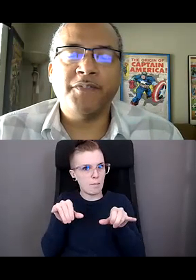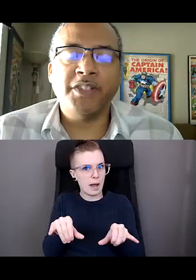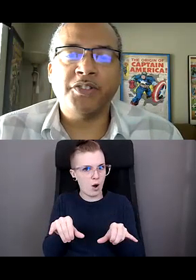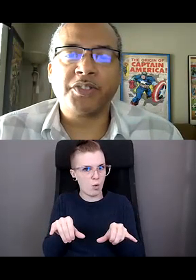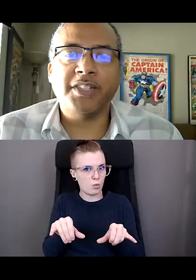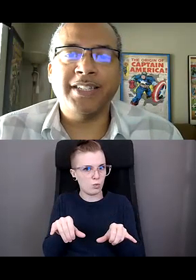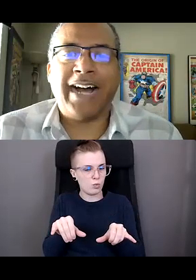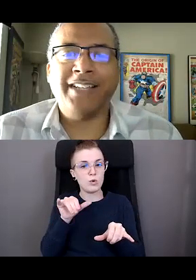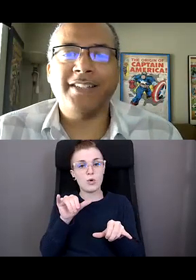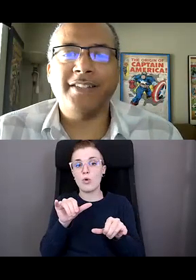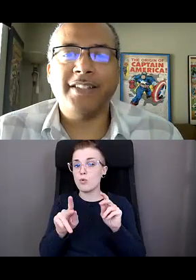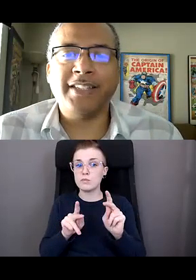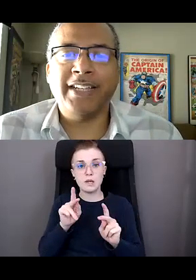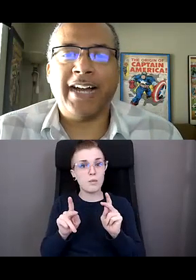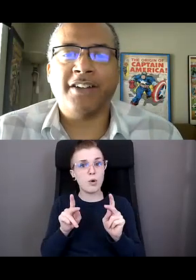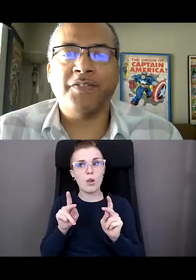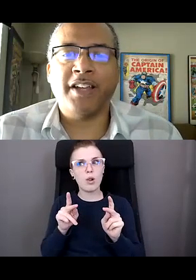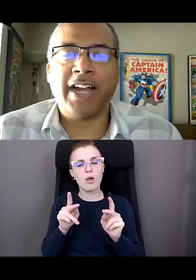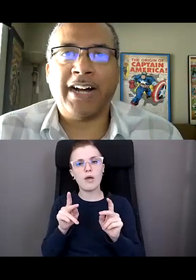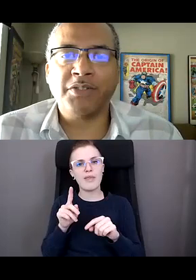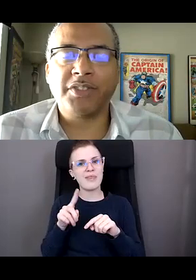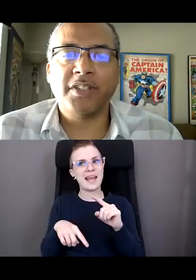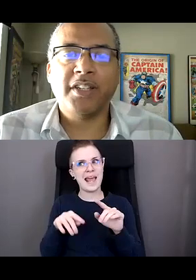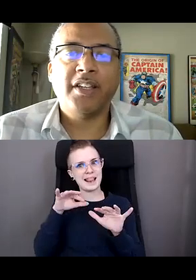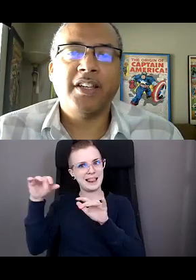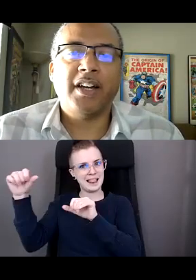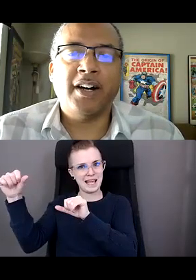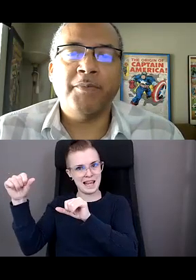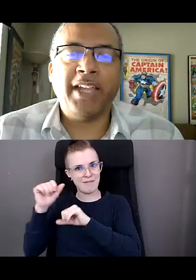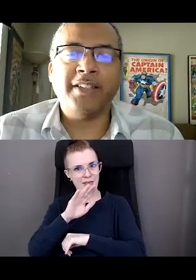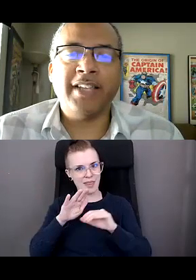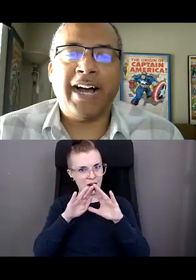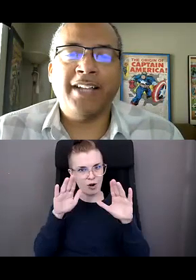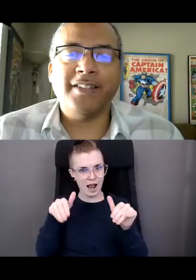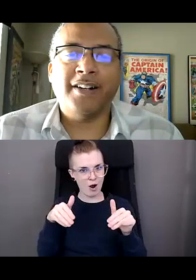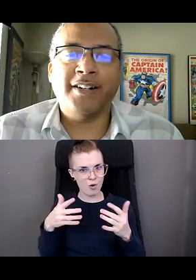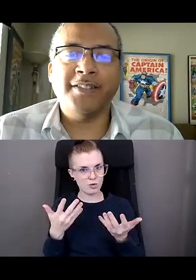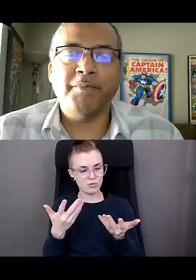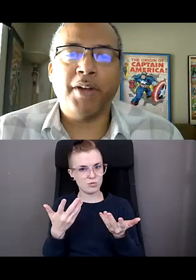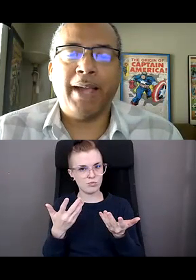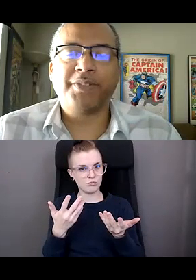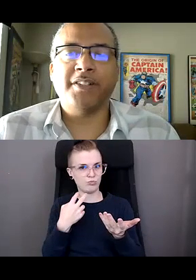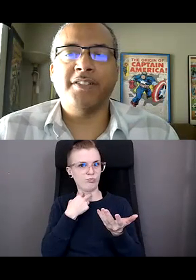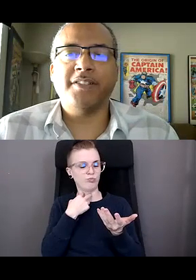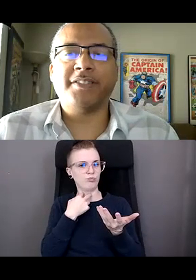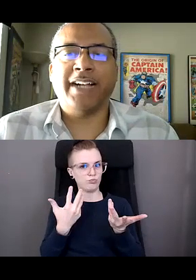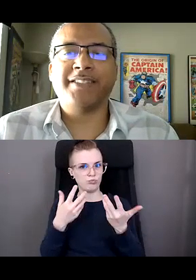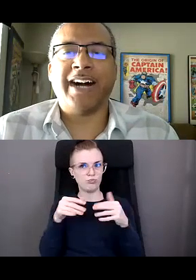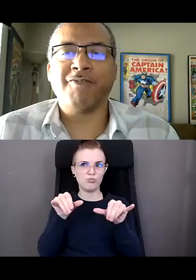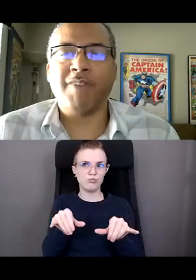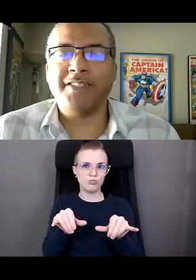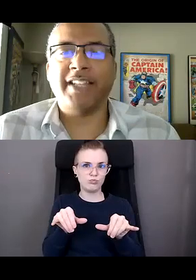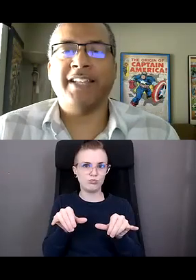particular individuals could not get out of their house. They could not, perhaps could